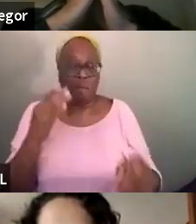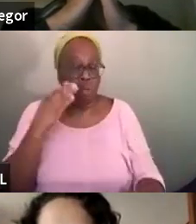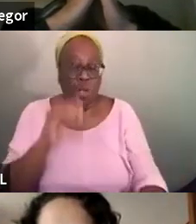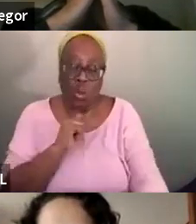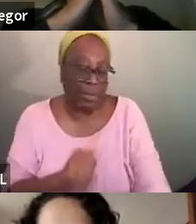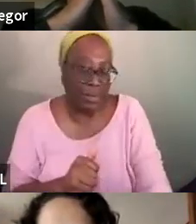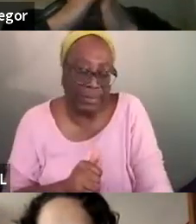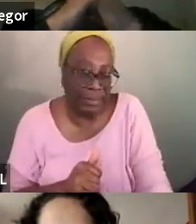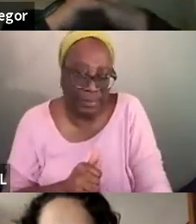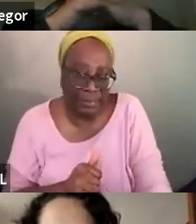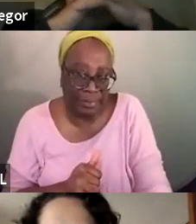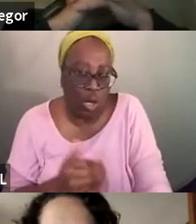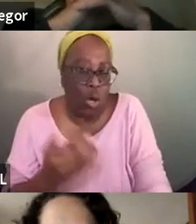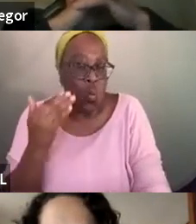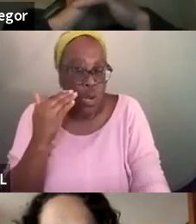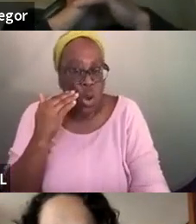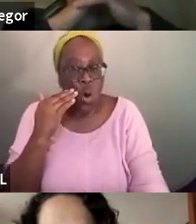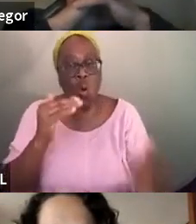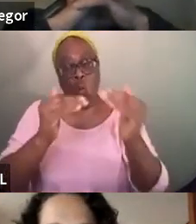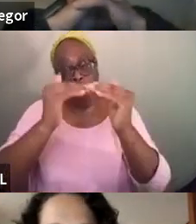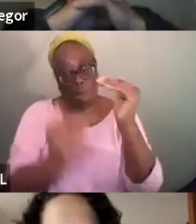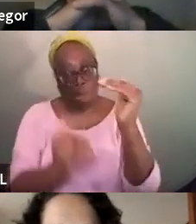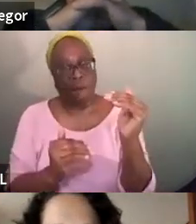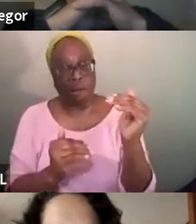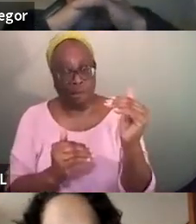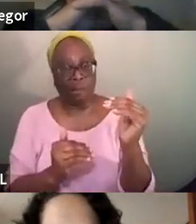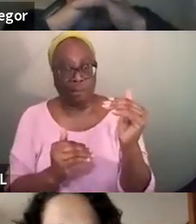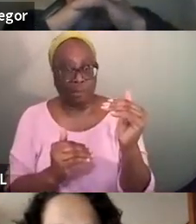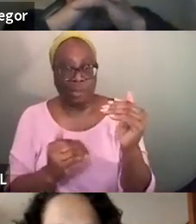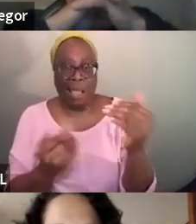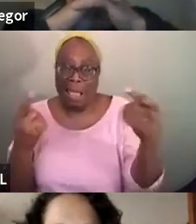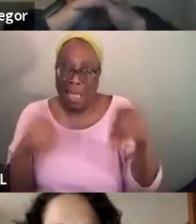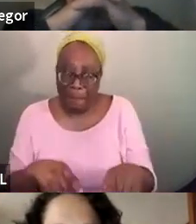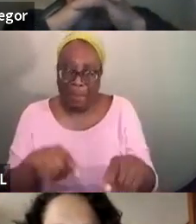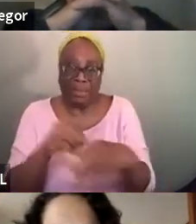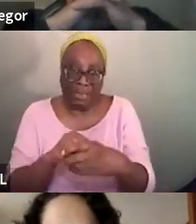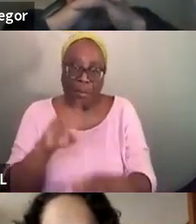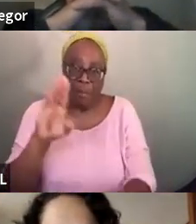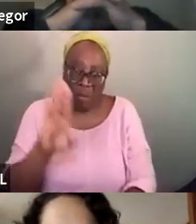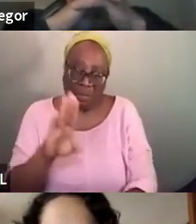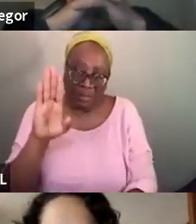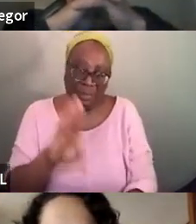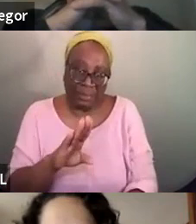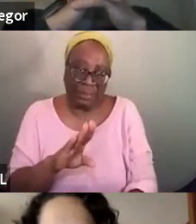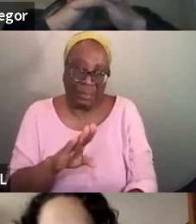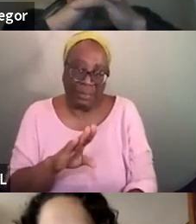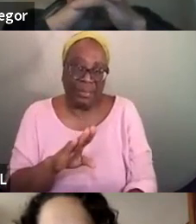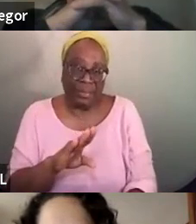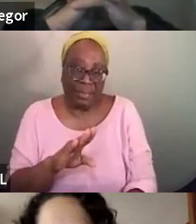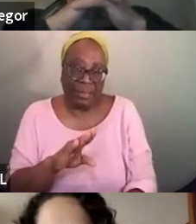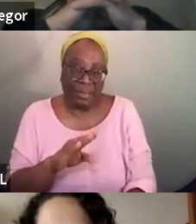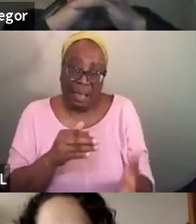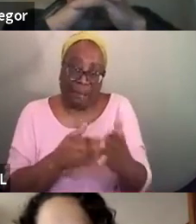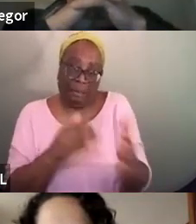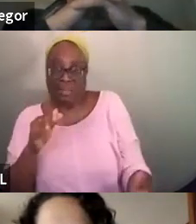truth is that the playing field isn't level and decidedly against BPS students. What I